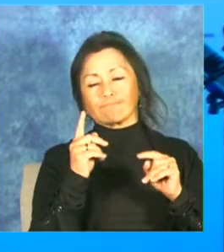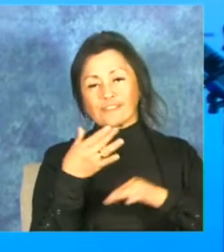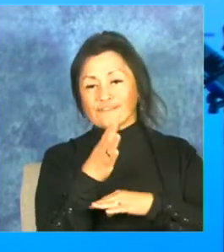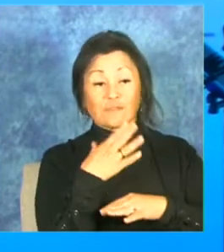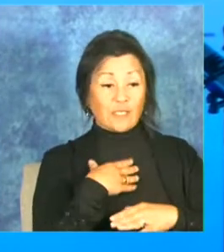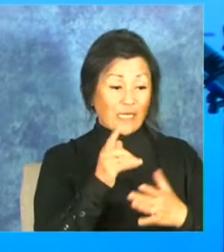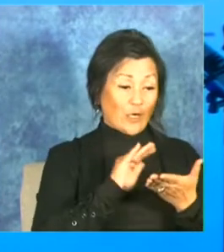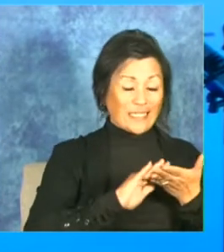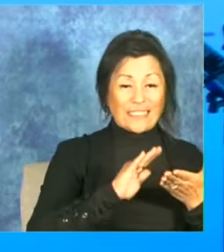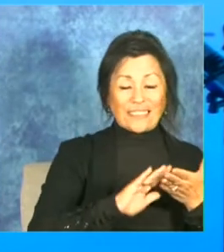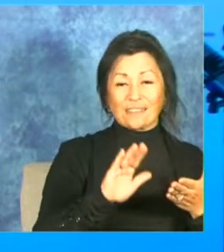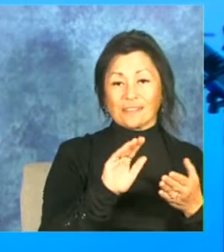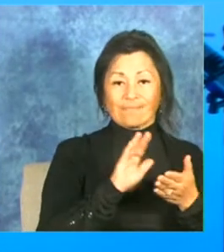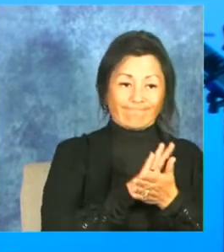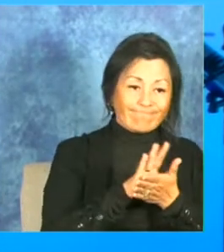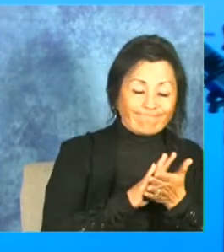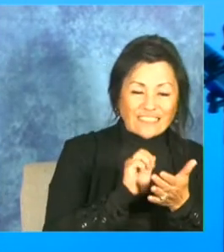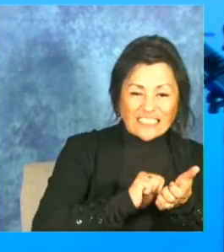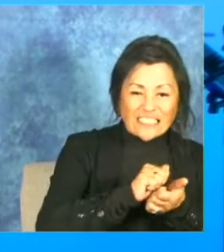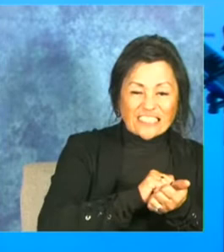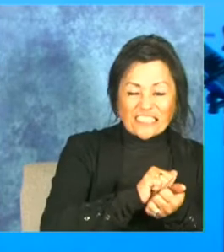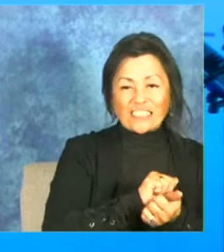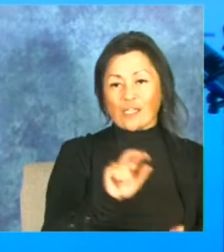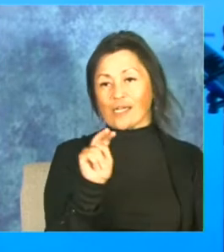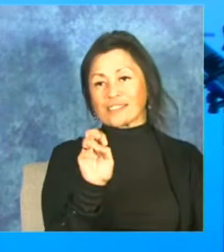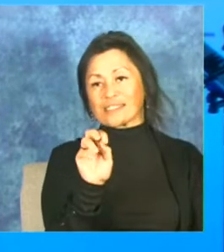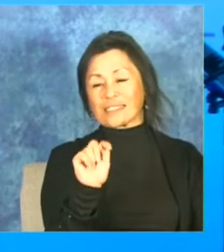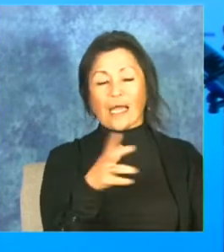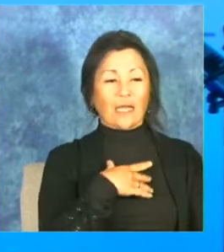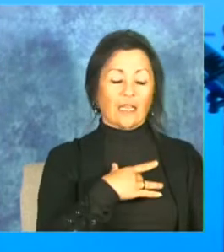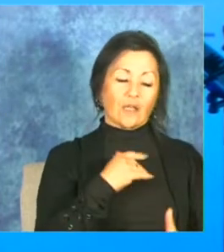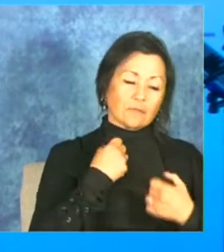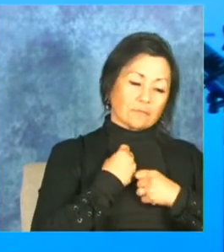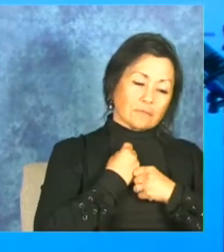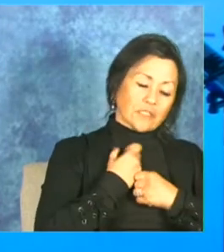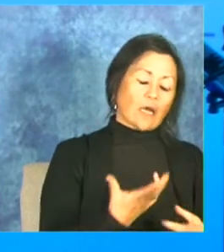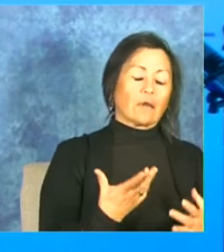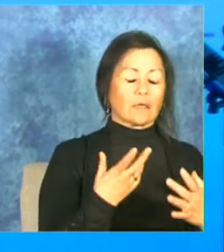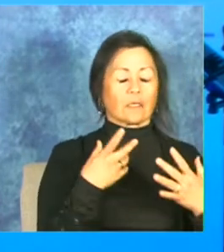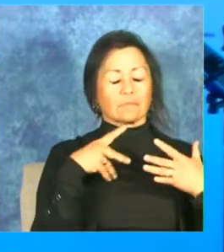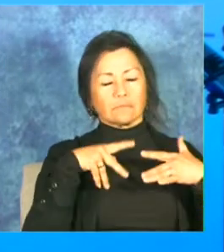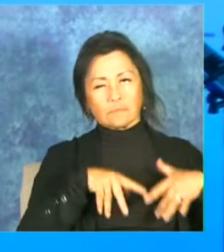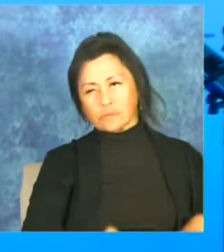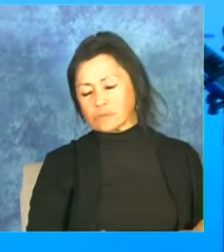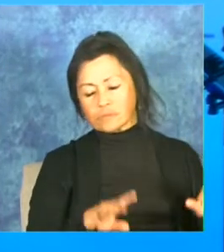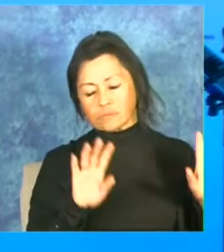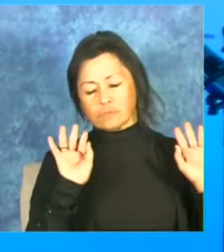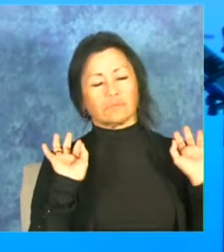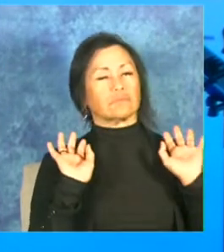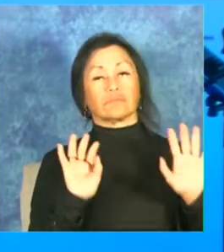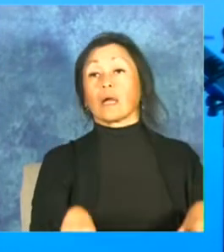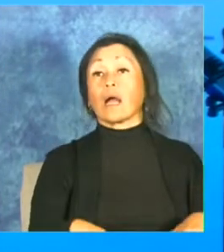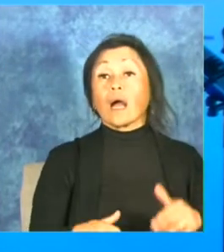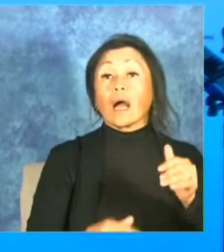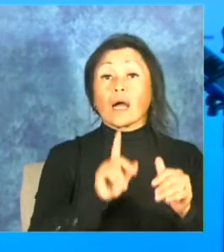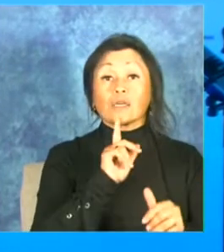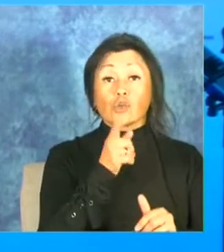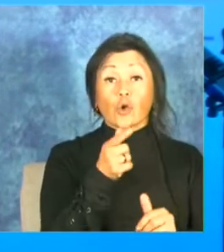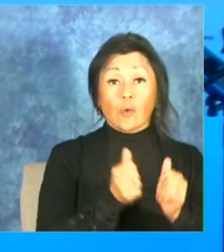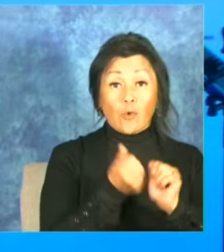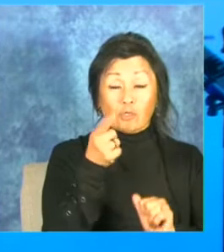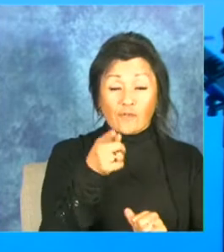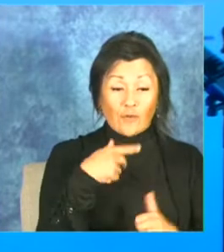now cleaning their nets, and they're tired, and they're discouraged. I'm sure most of you, if you